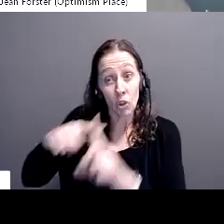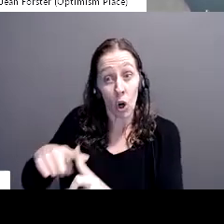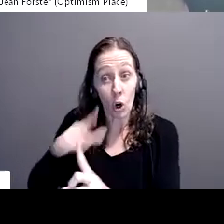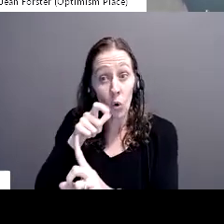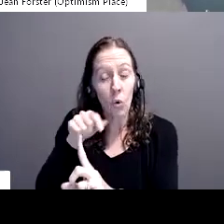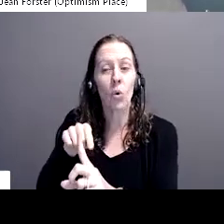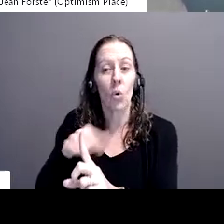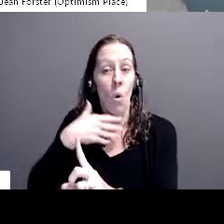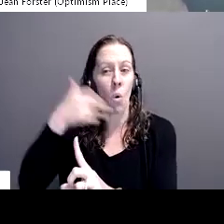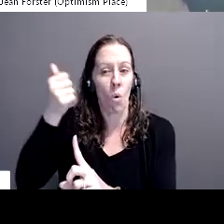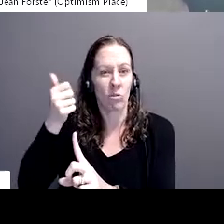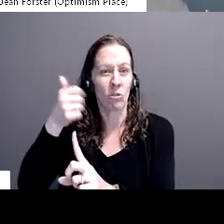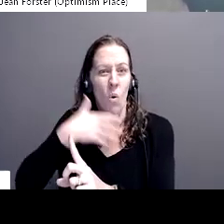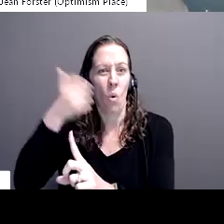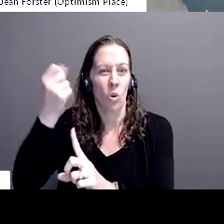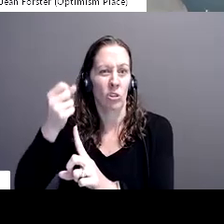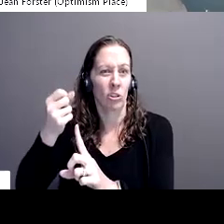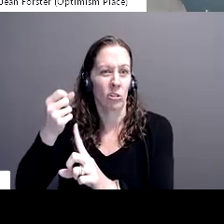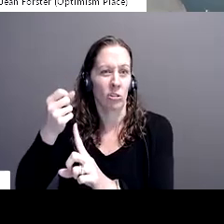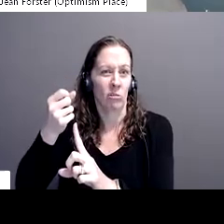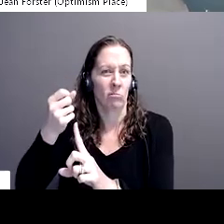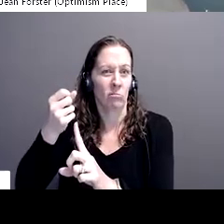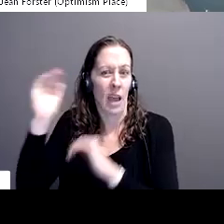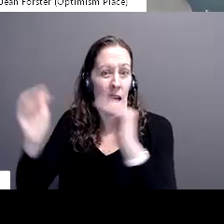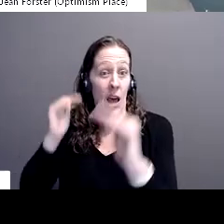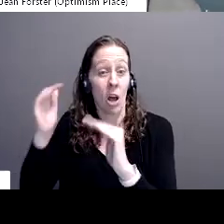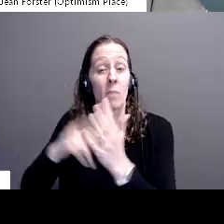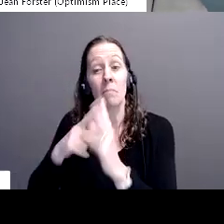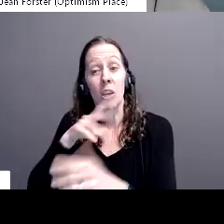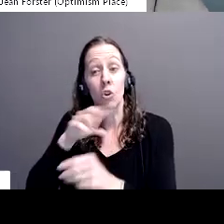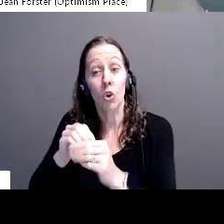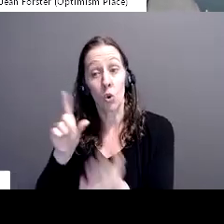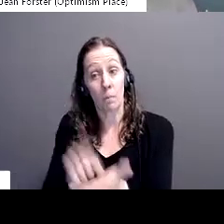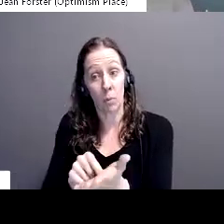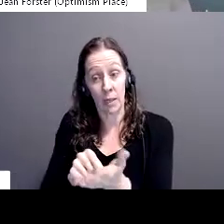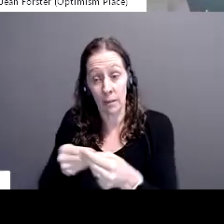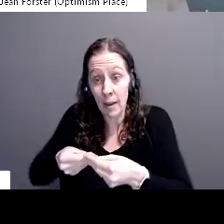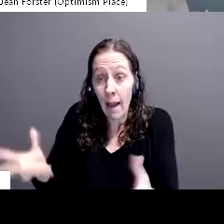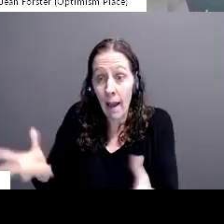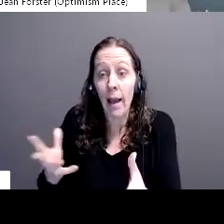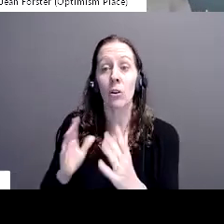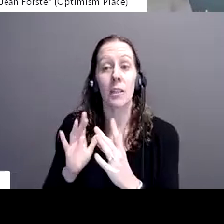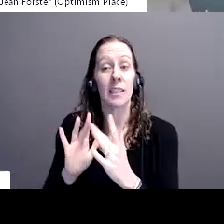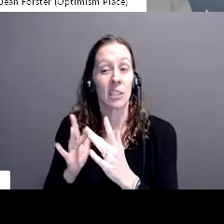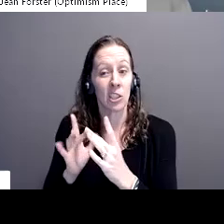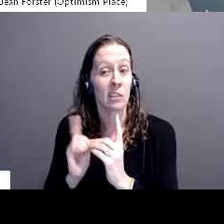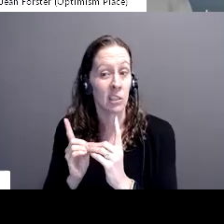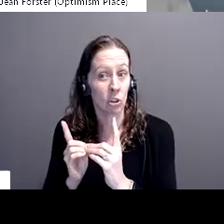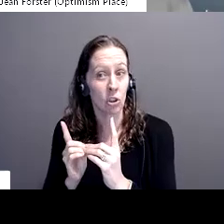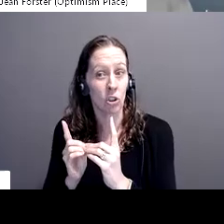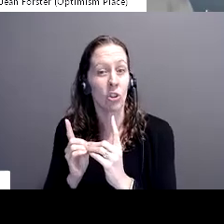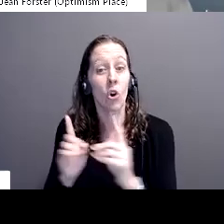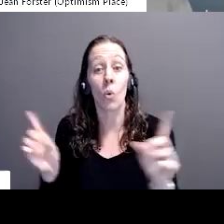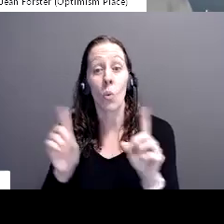target. And so this campaign includes print materials and digital materials. All of it is on the